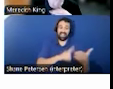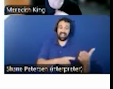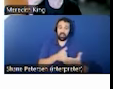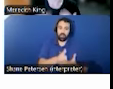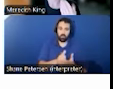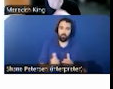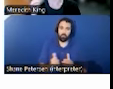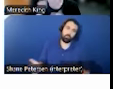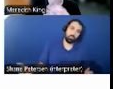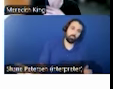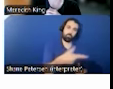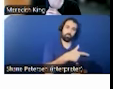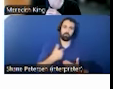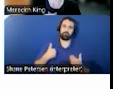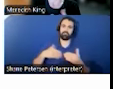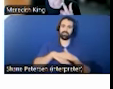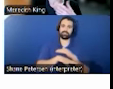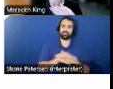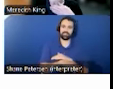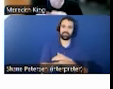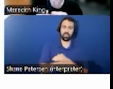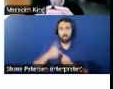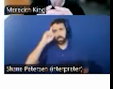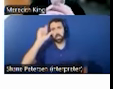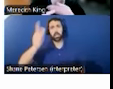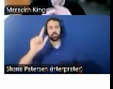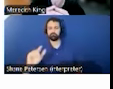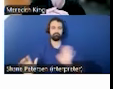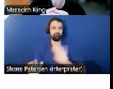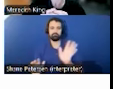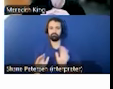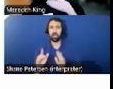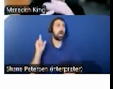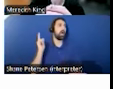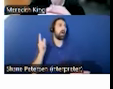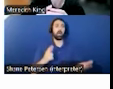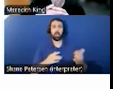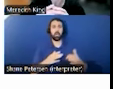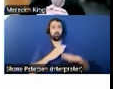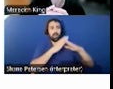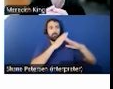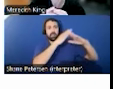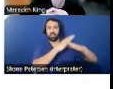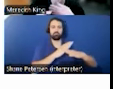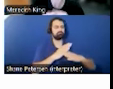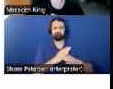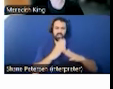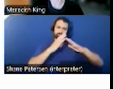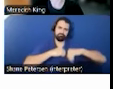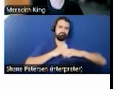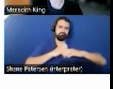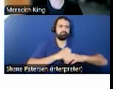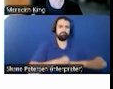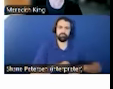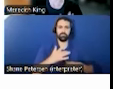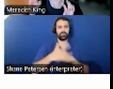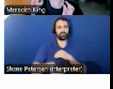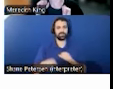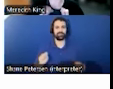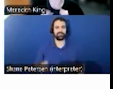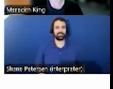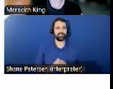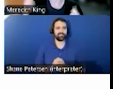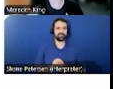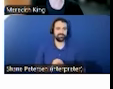rather than thinking about them later, instead of fixing those barriers after they've been created mid-semester. You're going